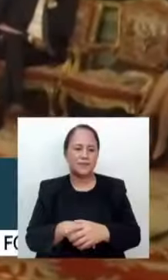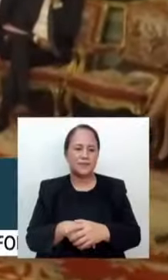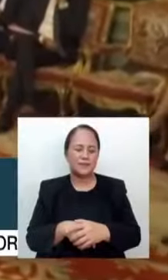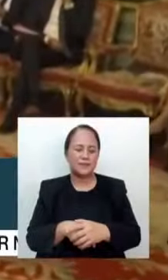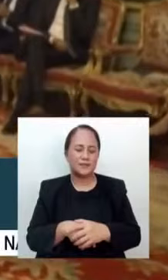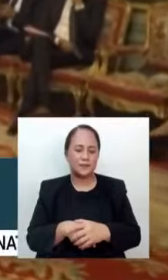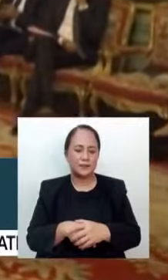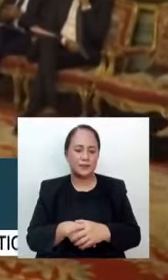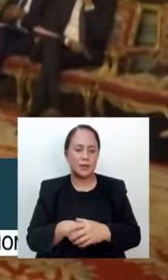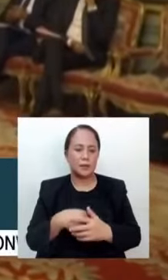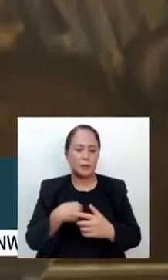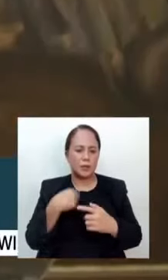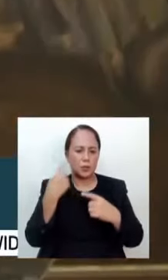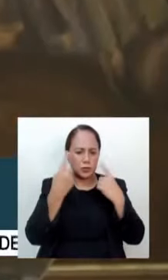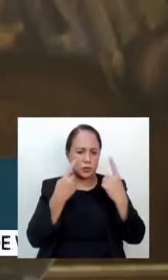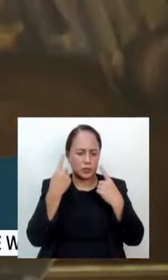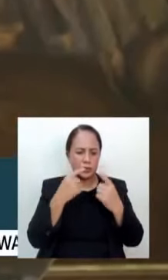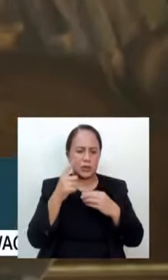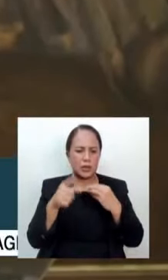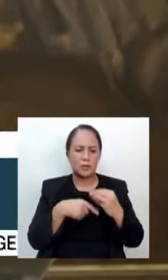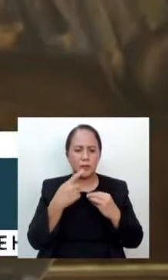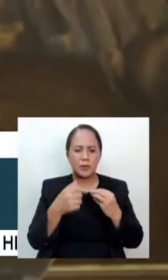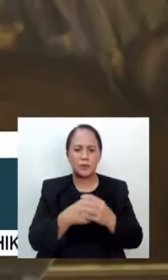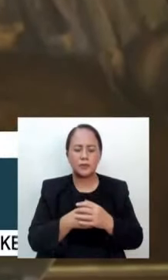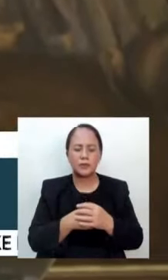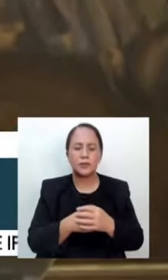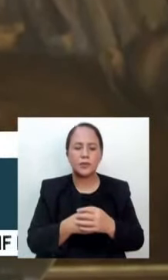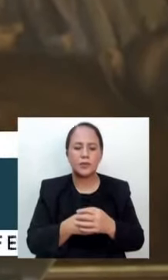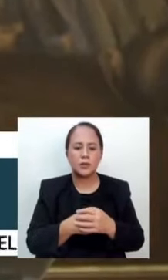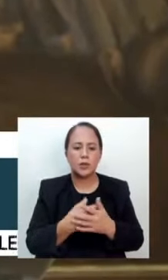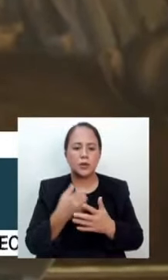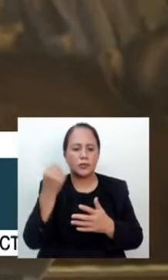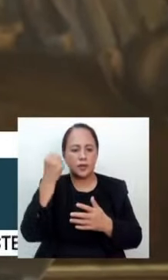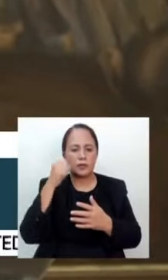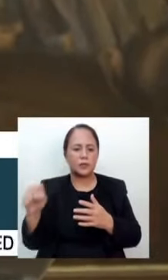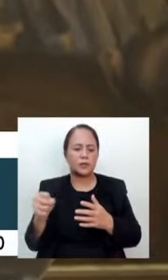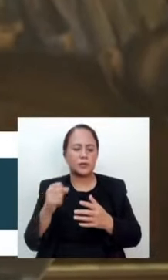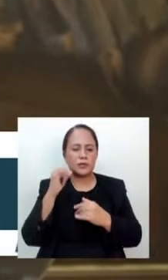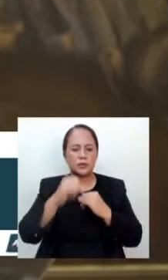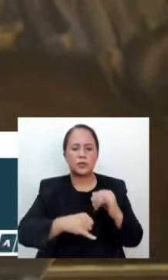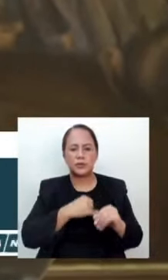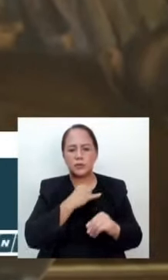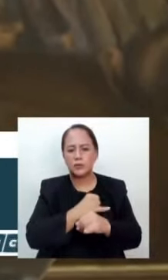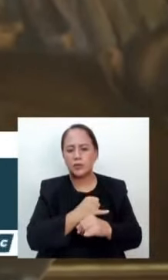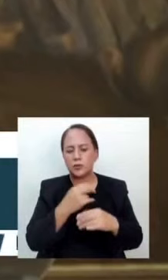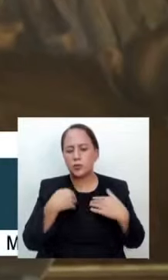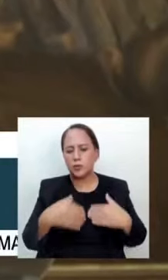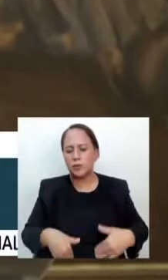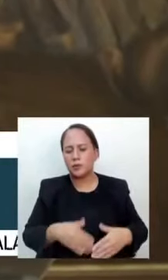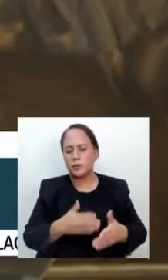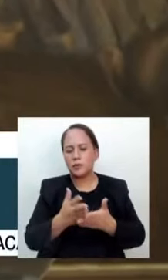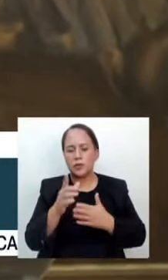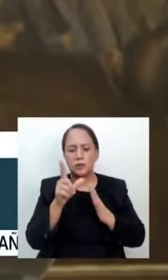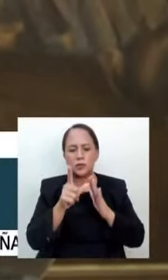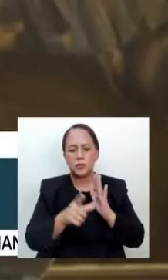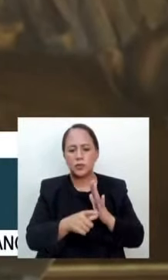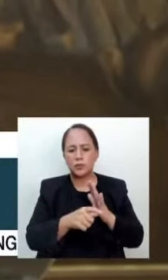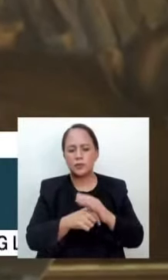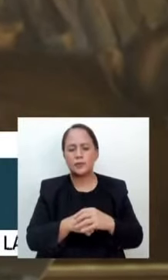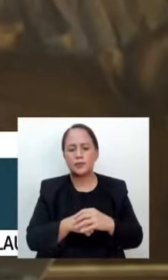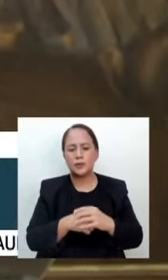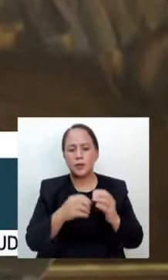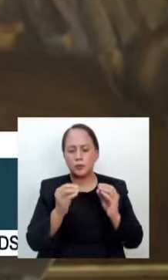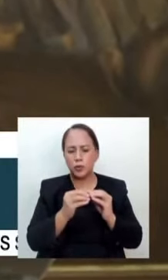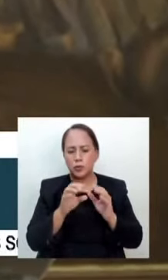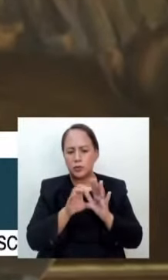I'm concerned about the repeated reports of violations of international humanitarian and human rights law and possible war crimes, and